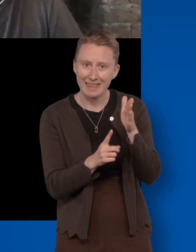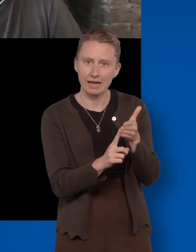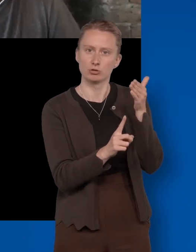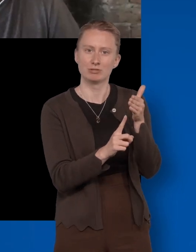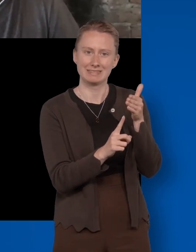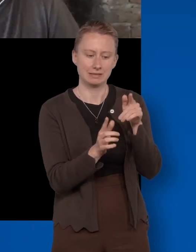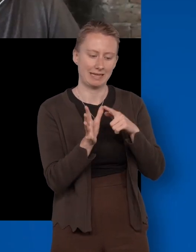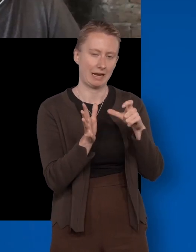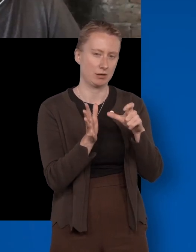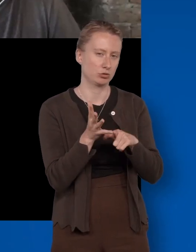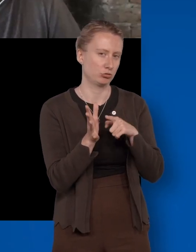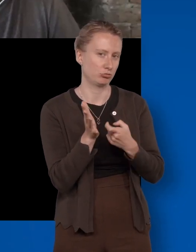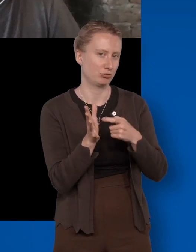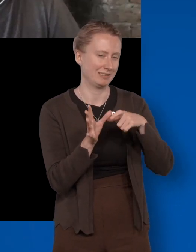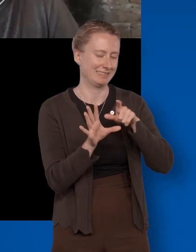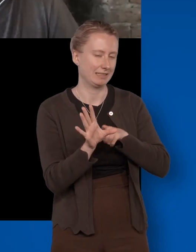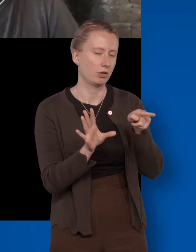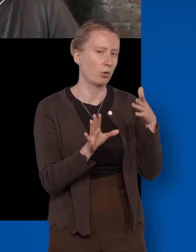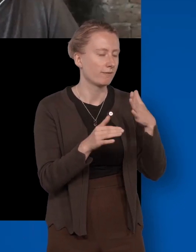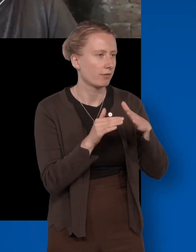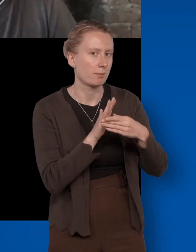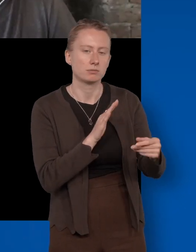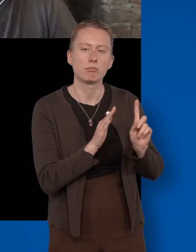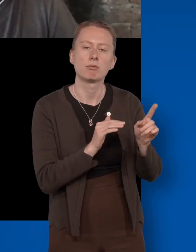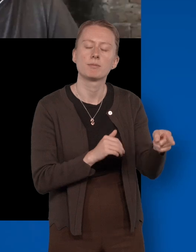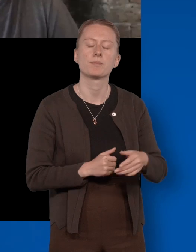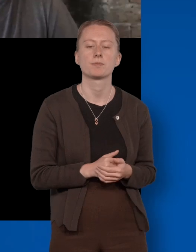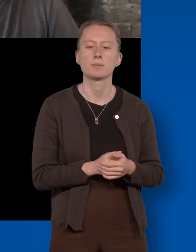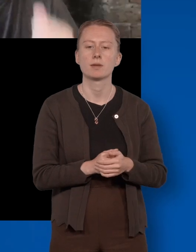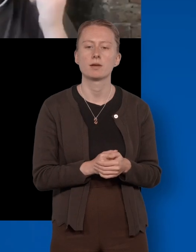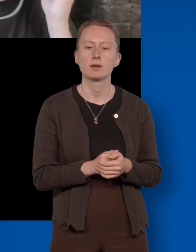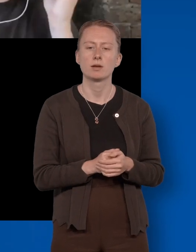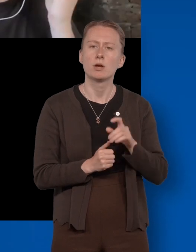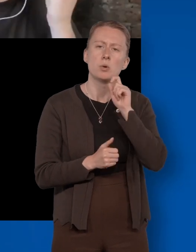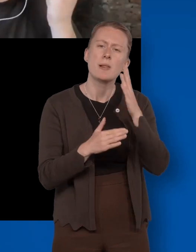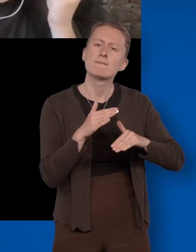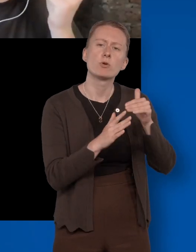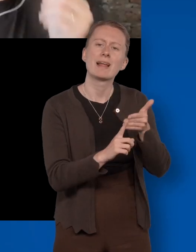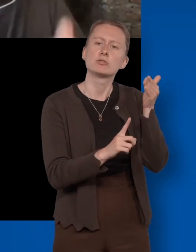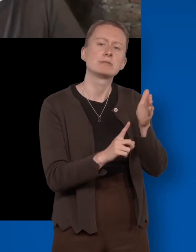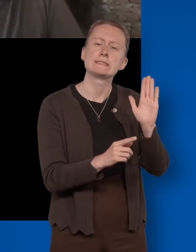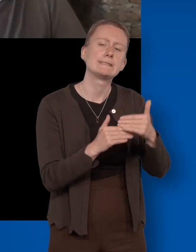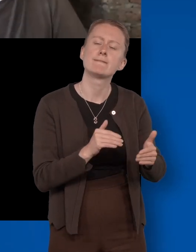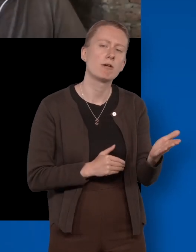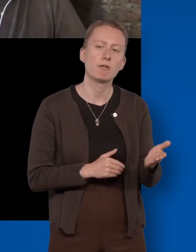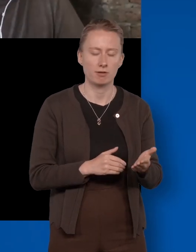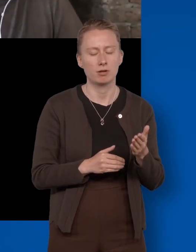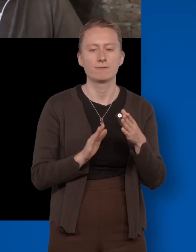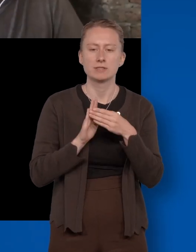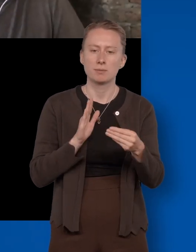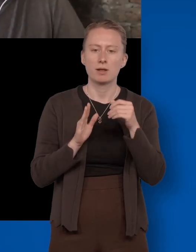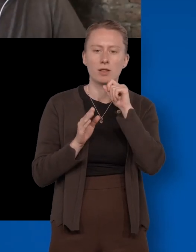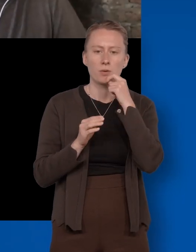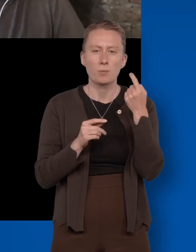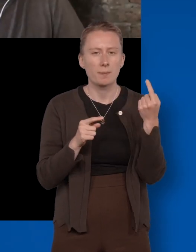model? I mean, in some sense, no. I mean, you'll never get full accuracy. For example, there will be sort